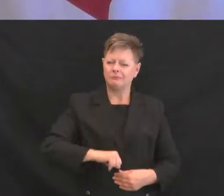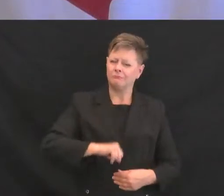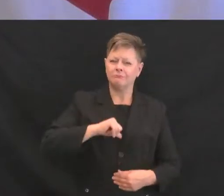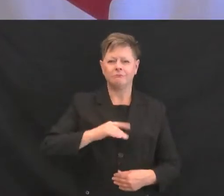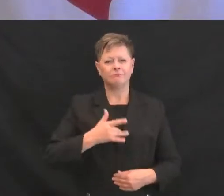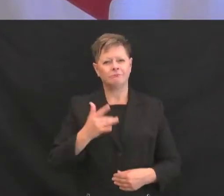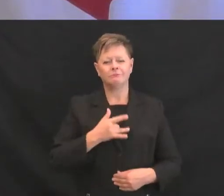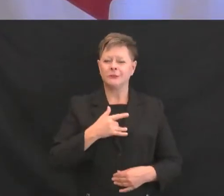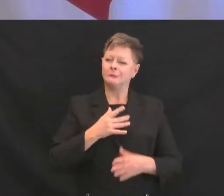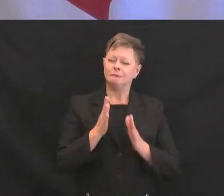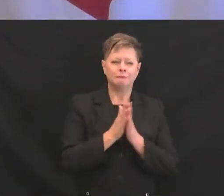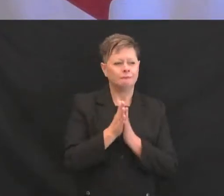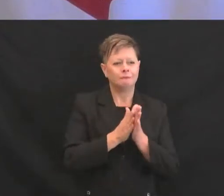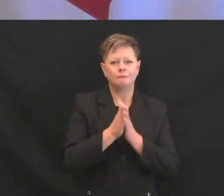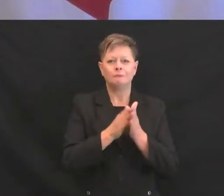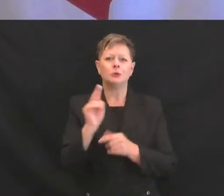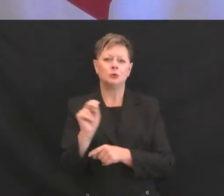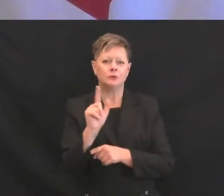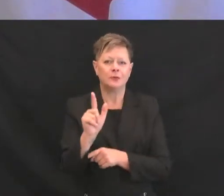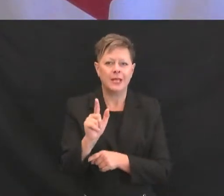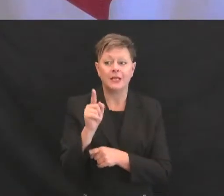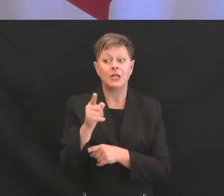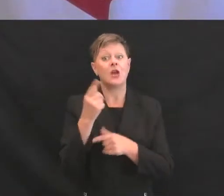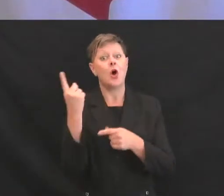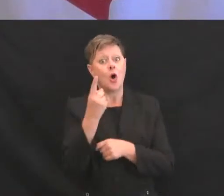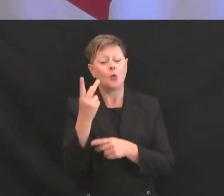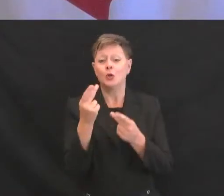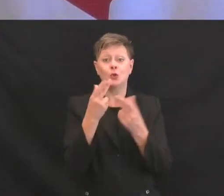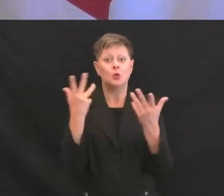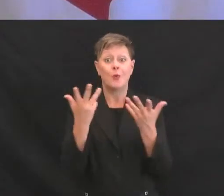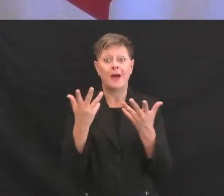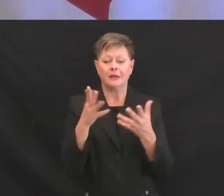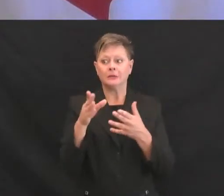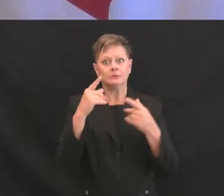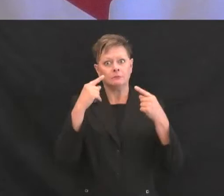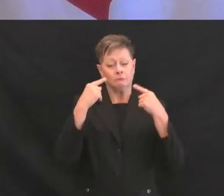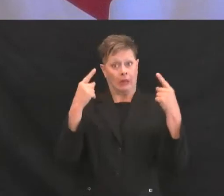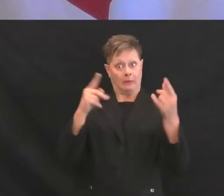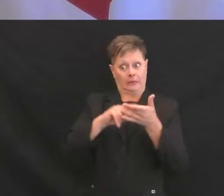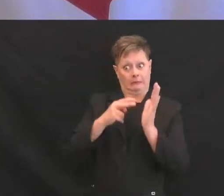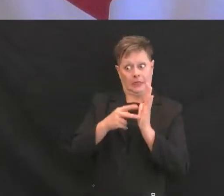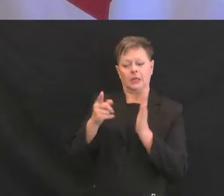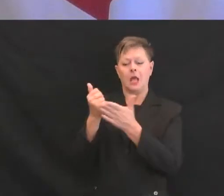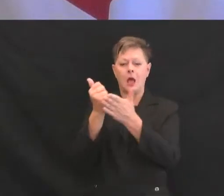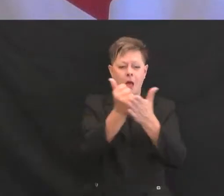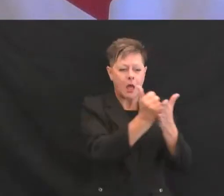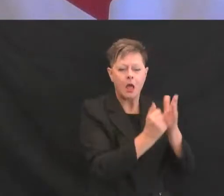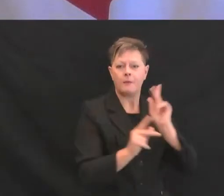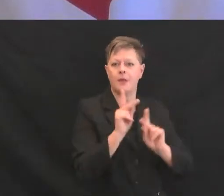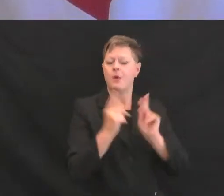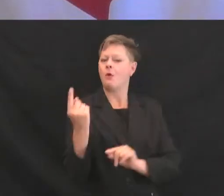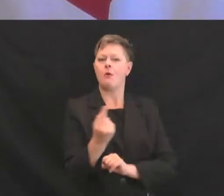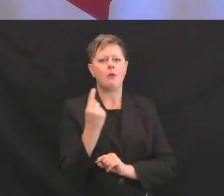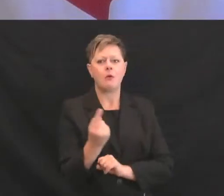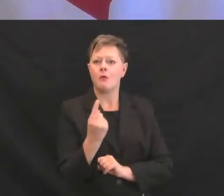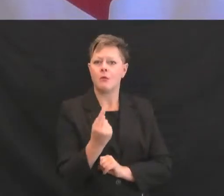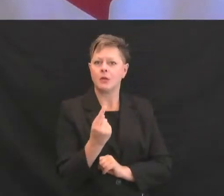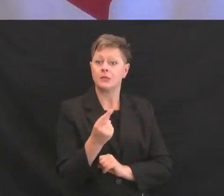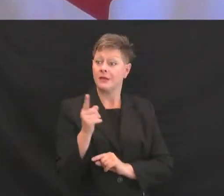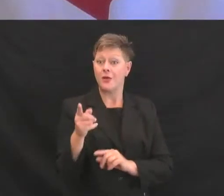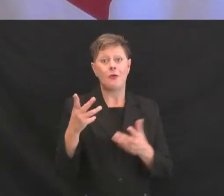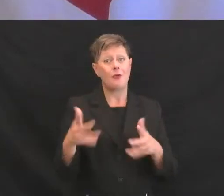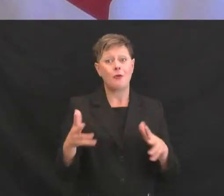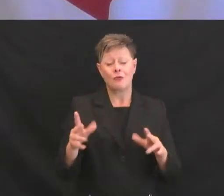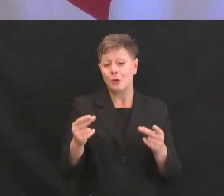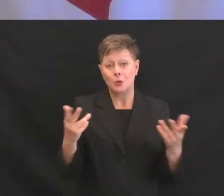is obvious as he uses his platform to help those who need it most. He has already left his mark not only